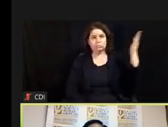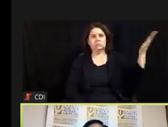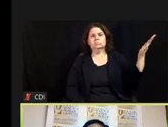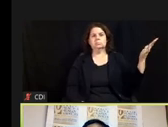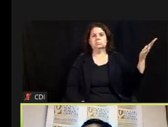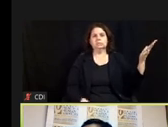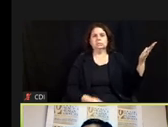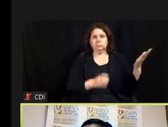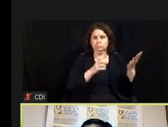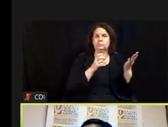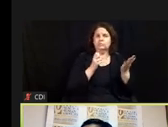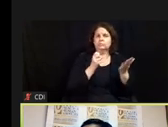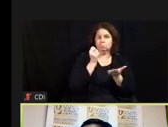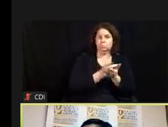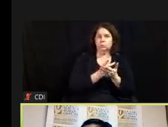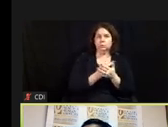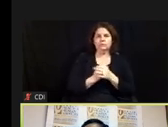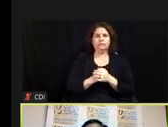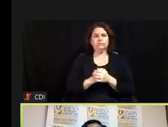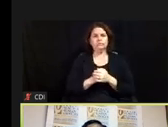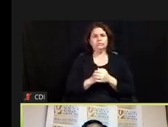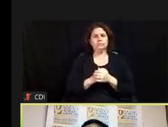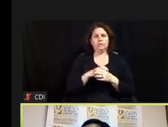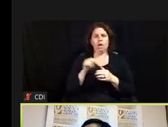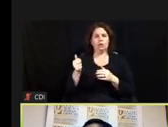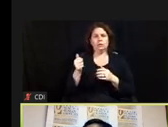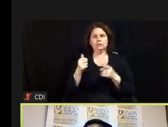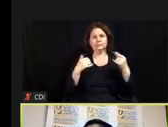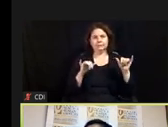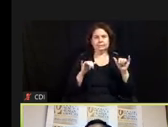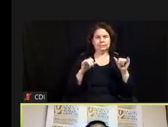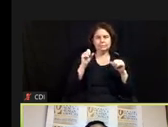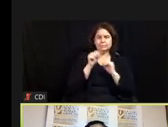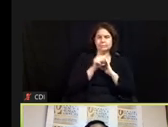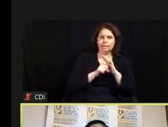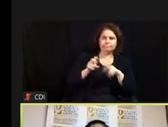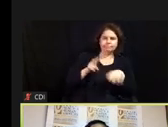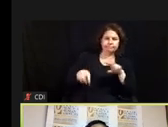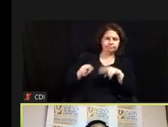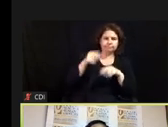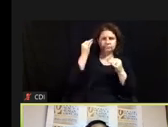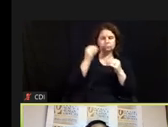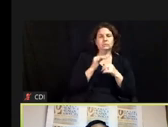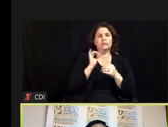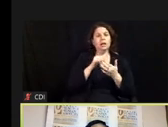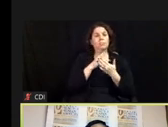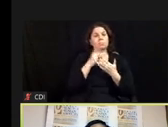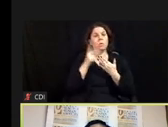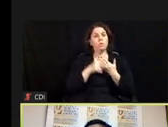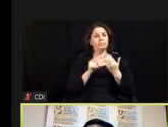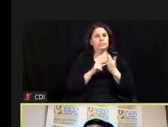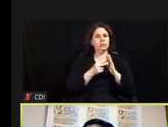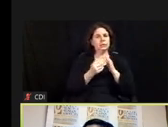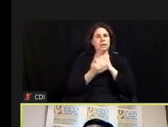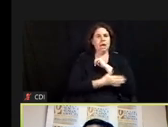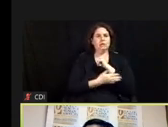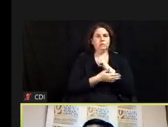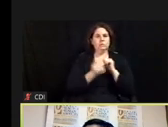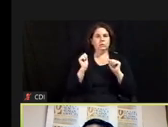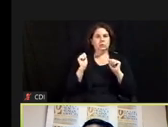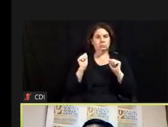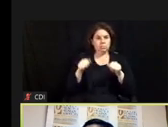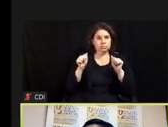The others are still under consideration. And this program is going to allow the county to potentially procure a motel or